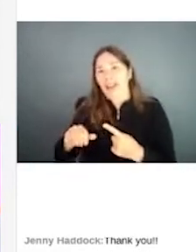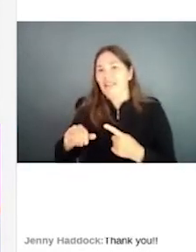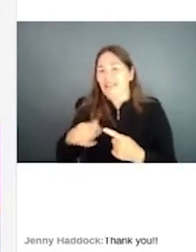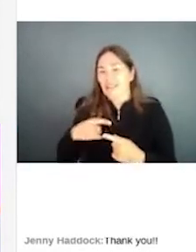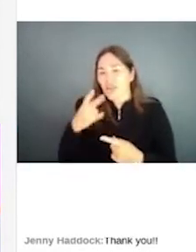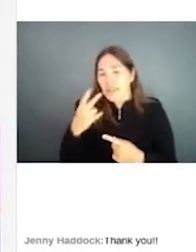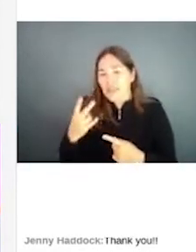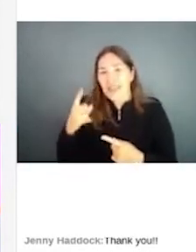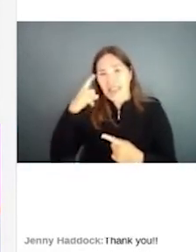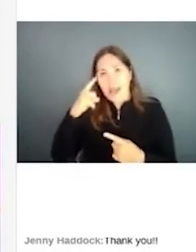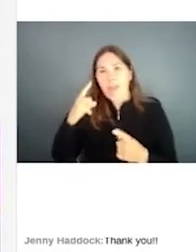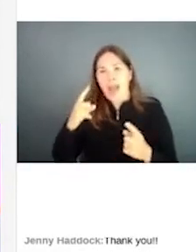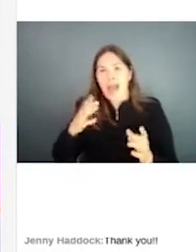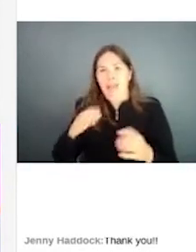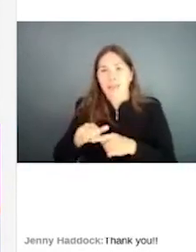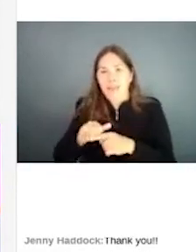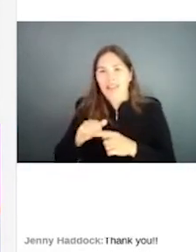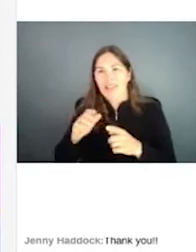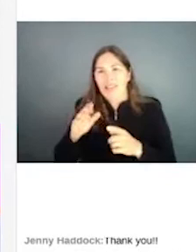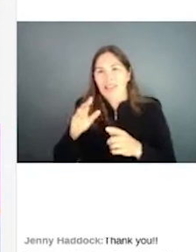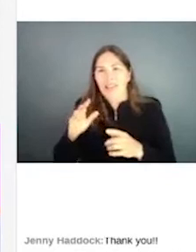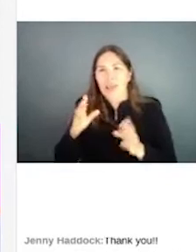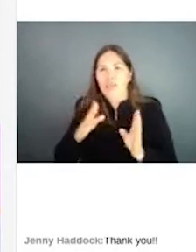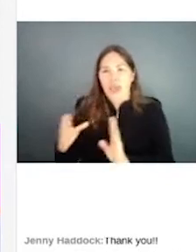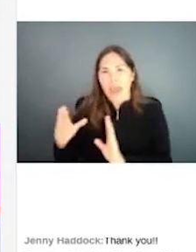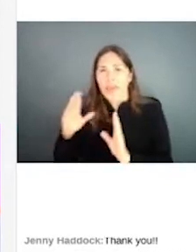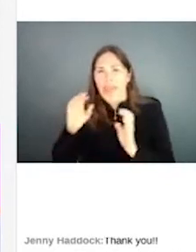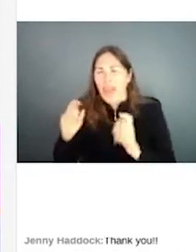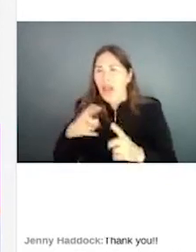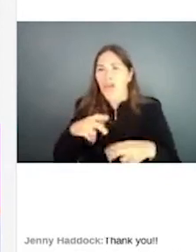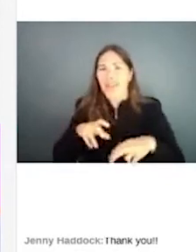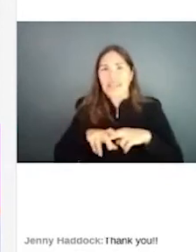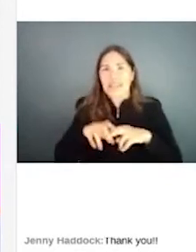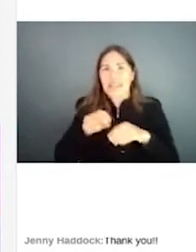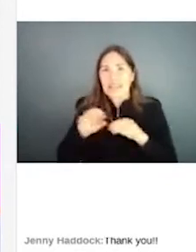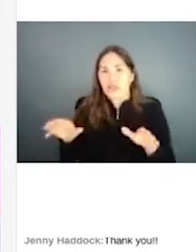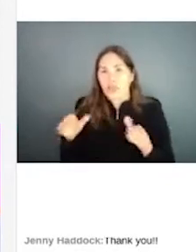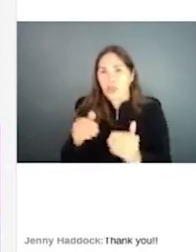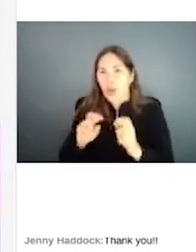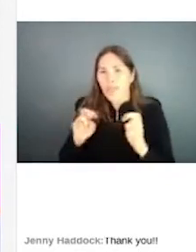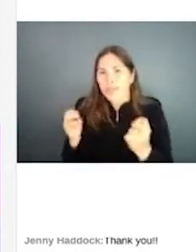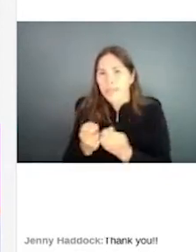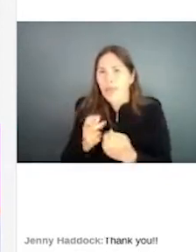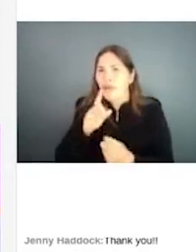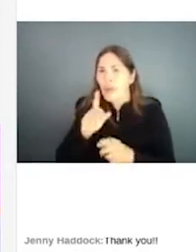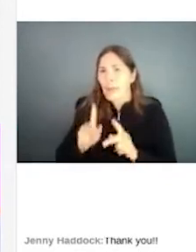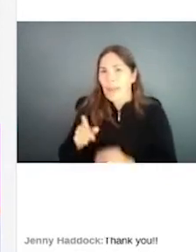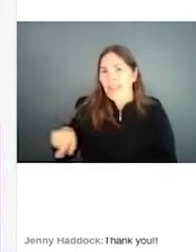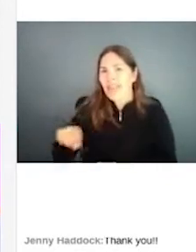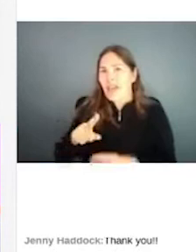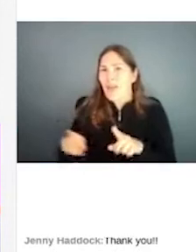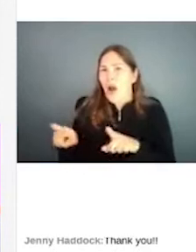do the Minecraft education. Yes. So that they're sitting all in the room as real people, but then they're